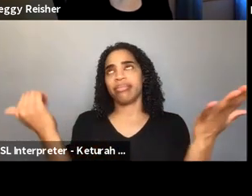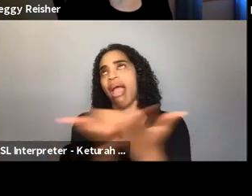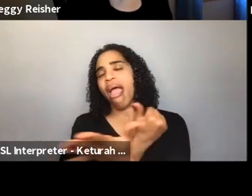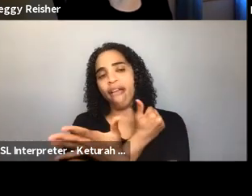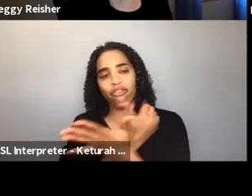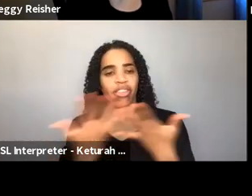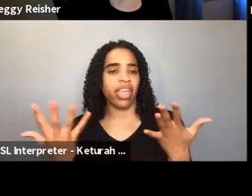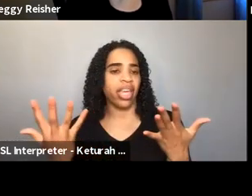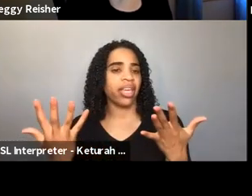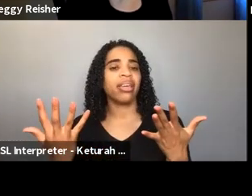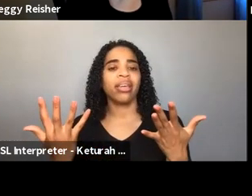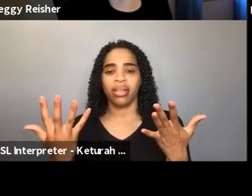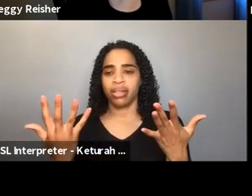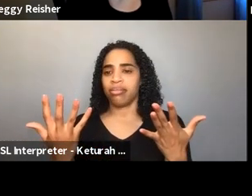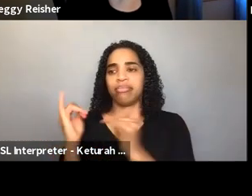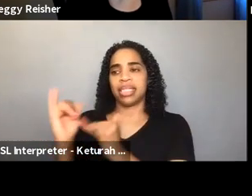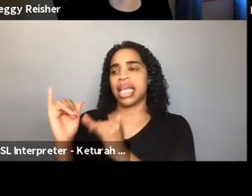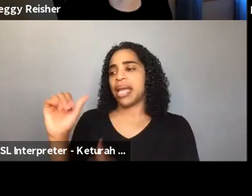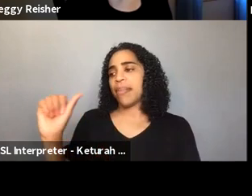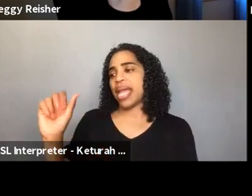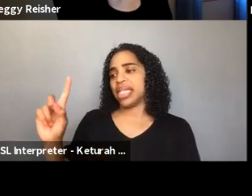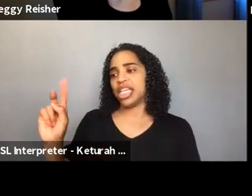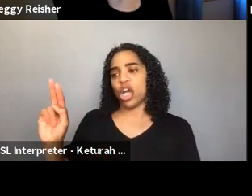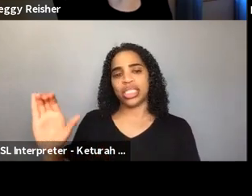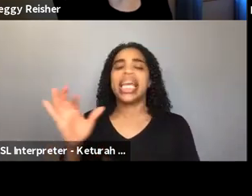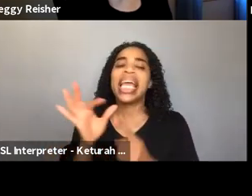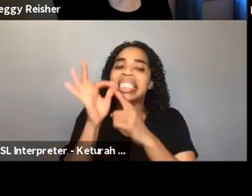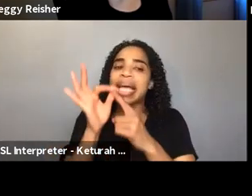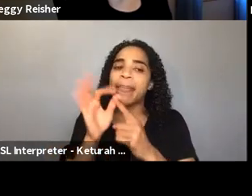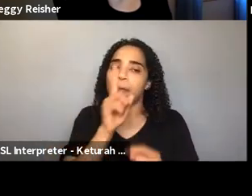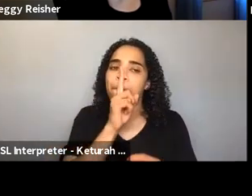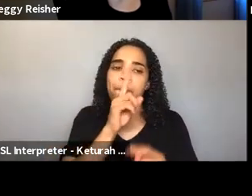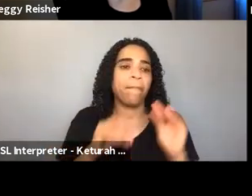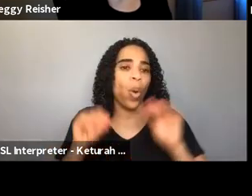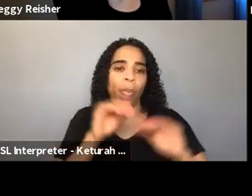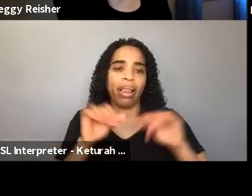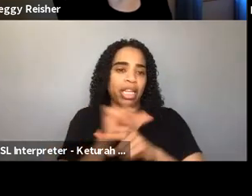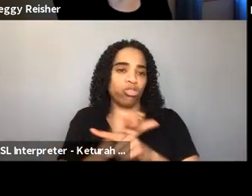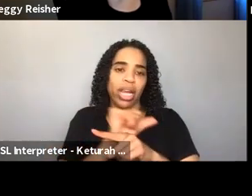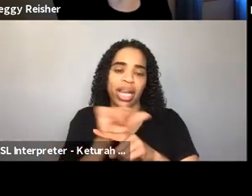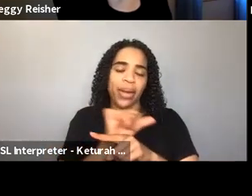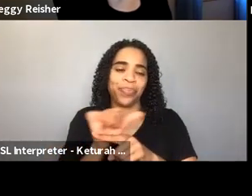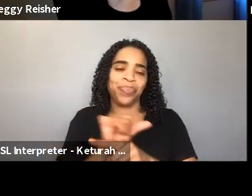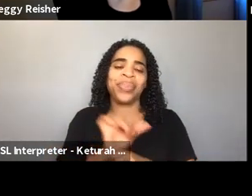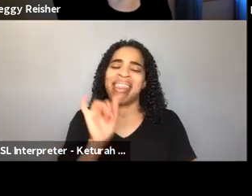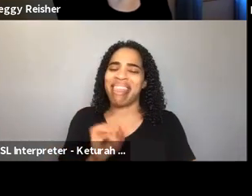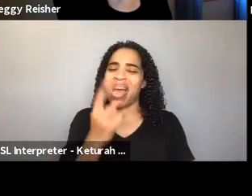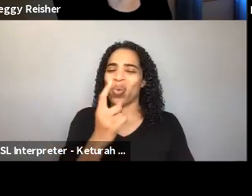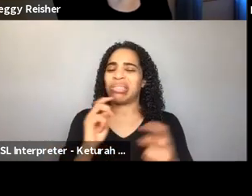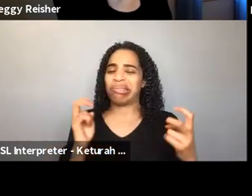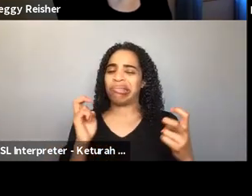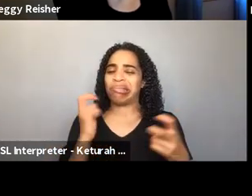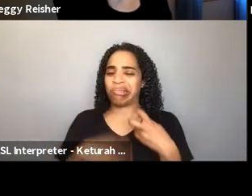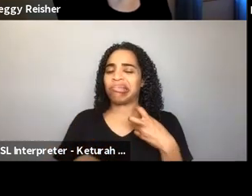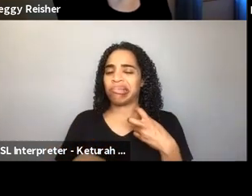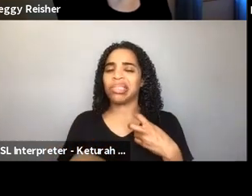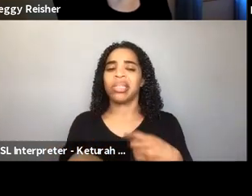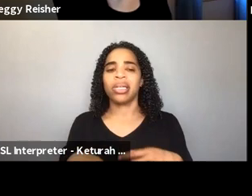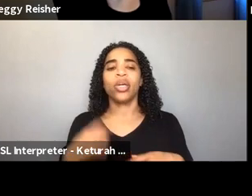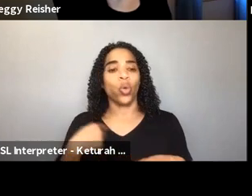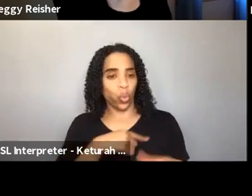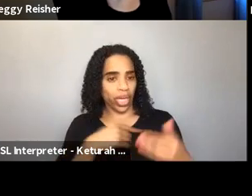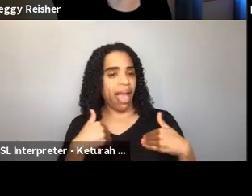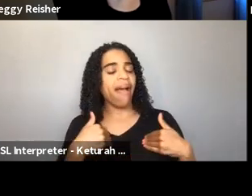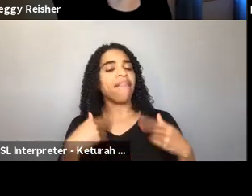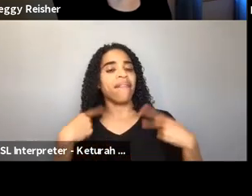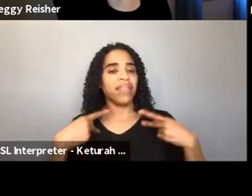an ADRC site provides except for mobility training. That was difficult because we have physical